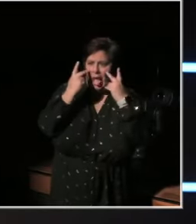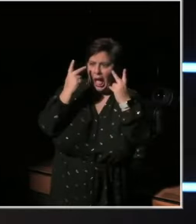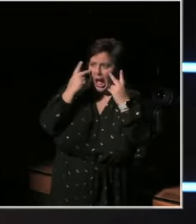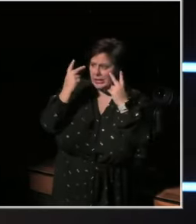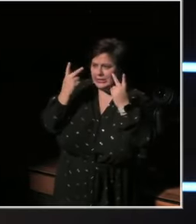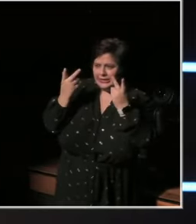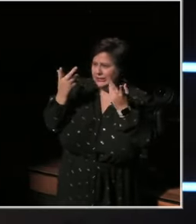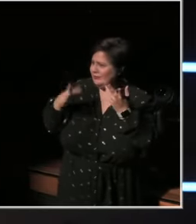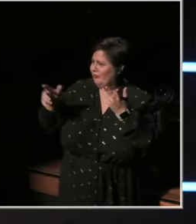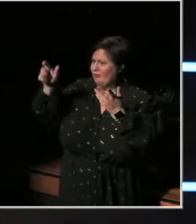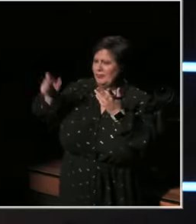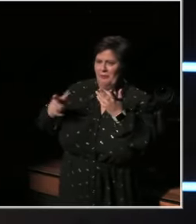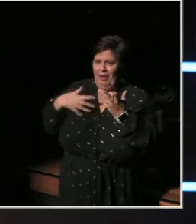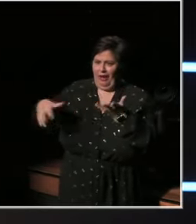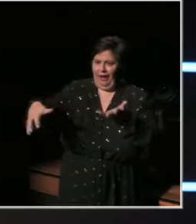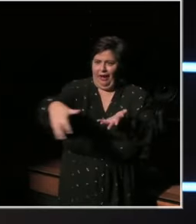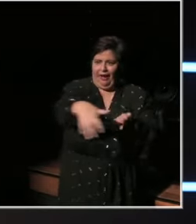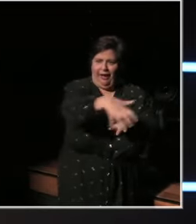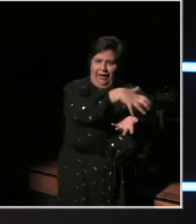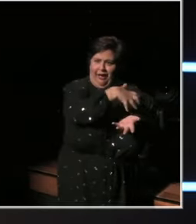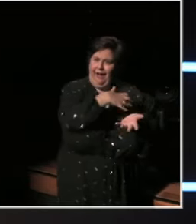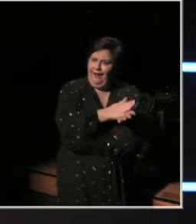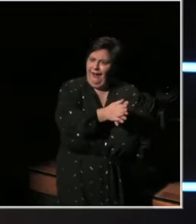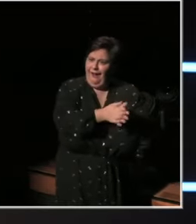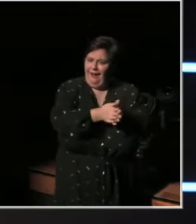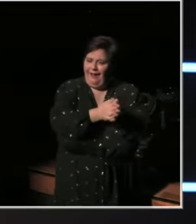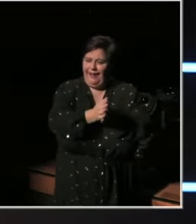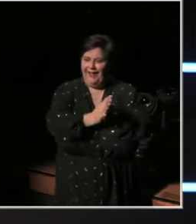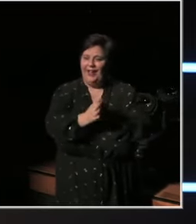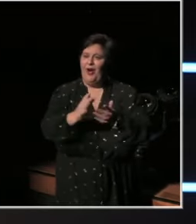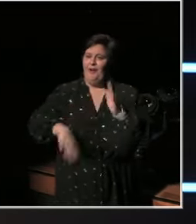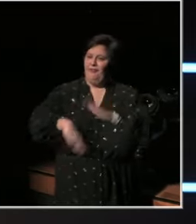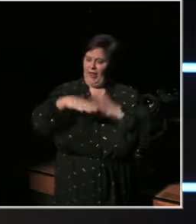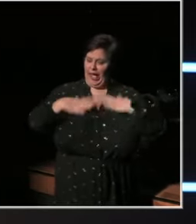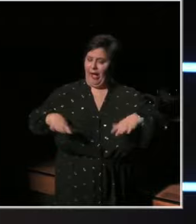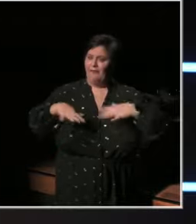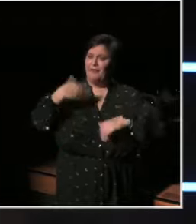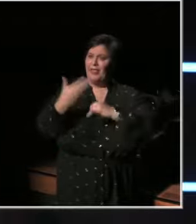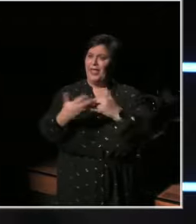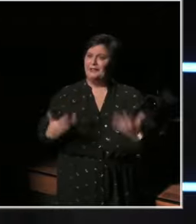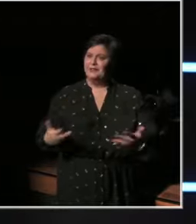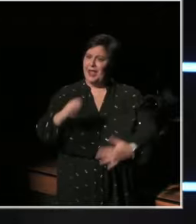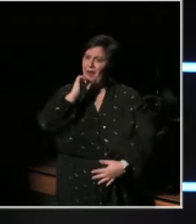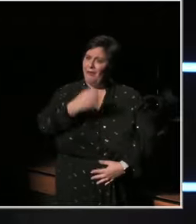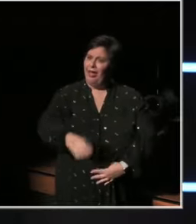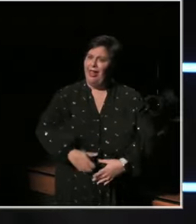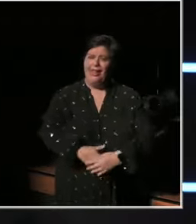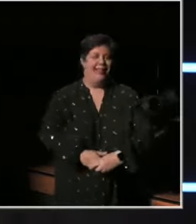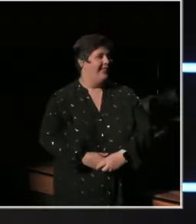we're smashing it so far. We're cleaning up. We'll have an old outfit by the end of